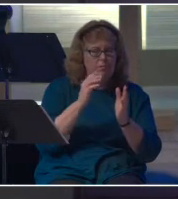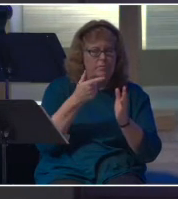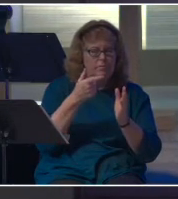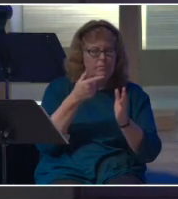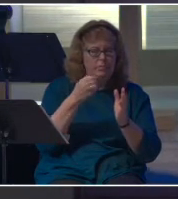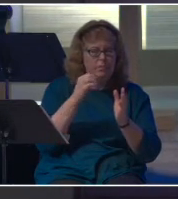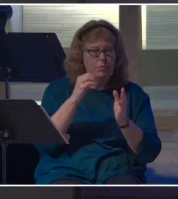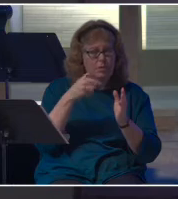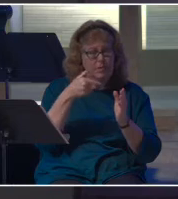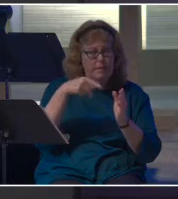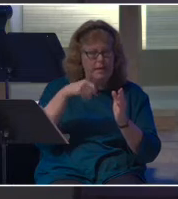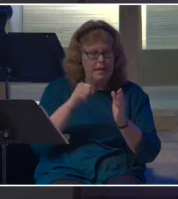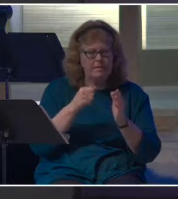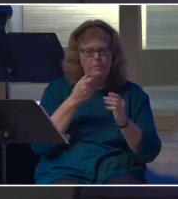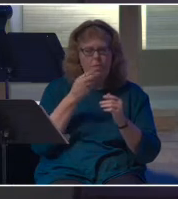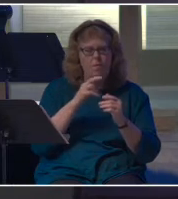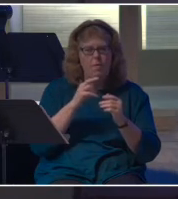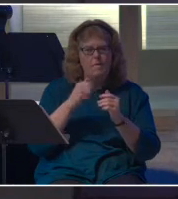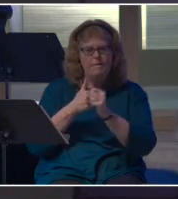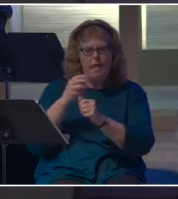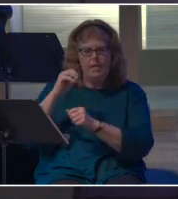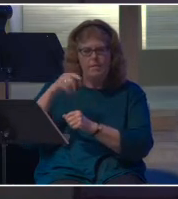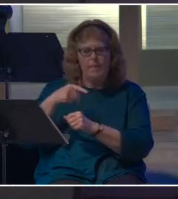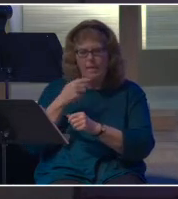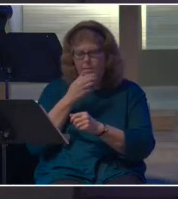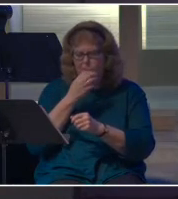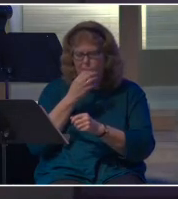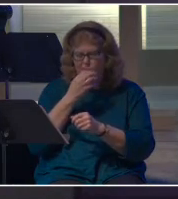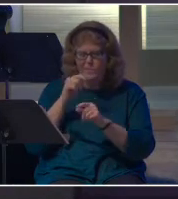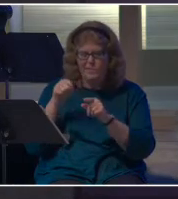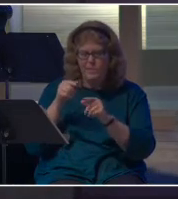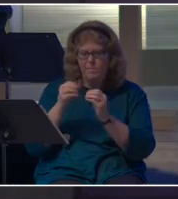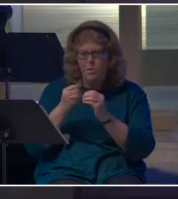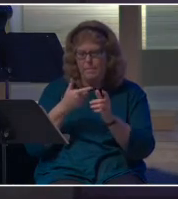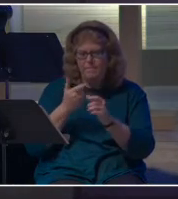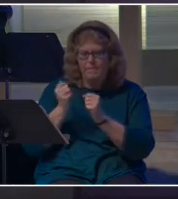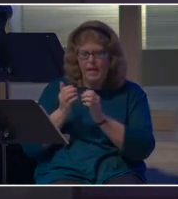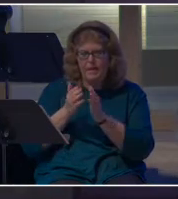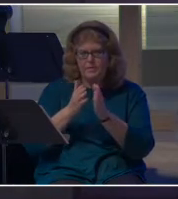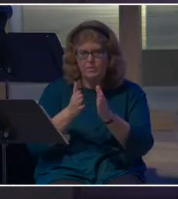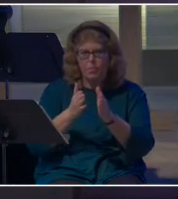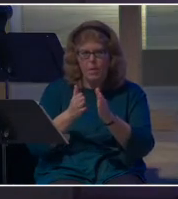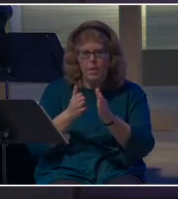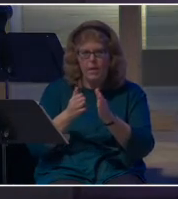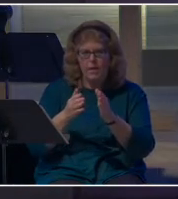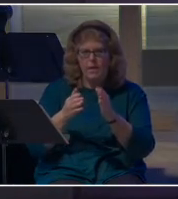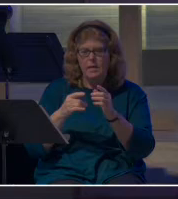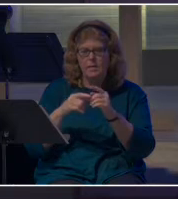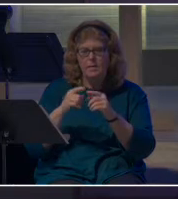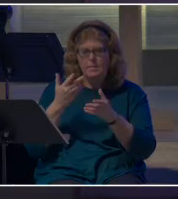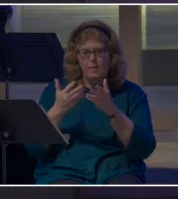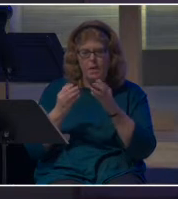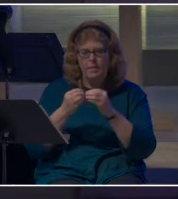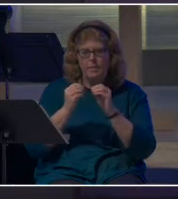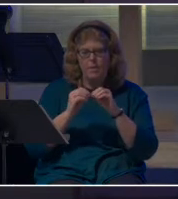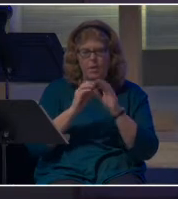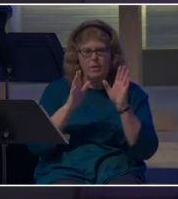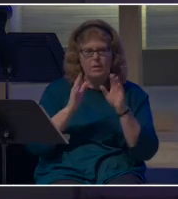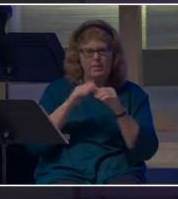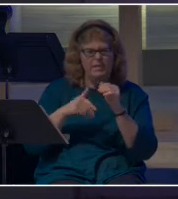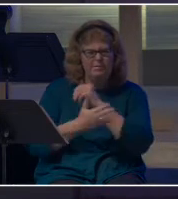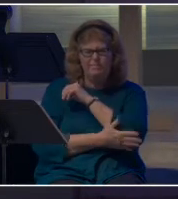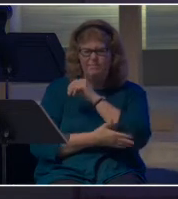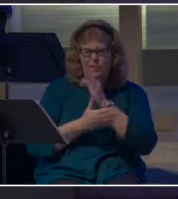on, or I could look at the map and go, "Okay, this is the fastest way to an interstate that's probably more clear than these back